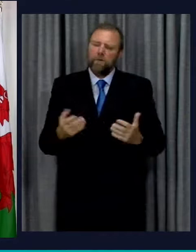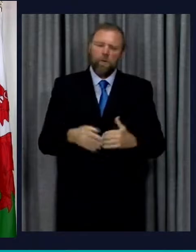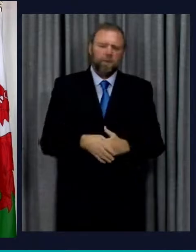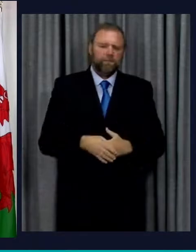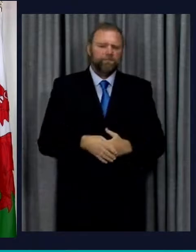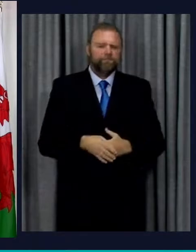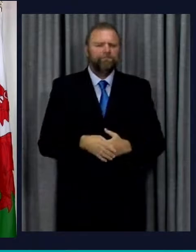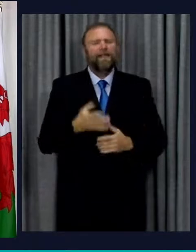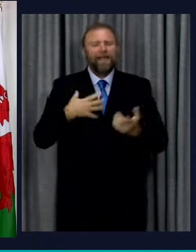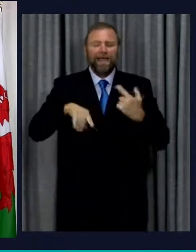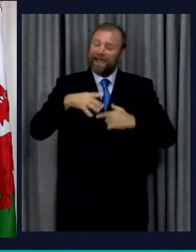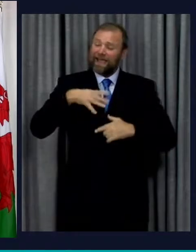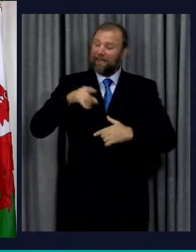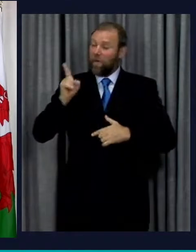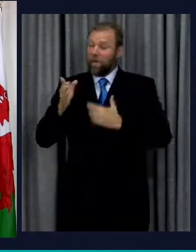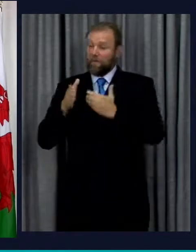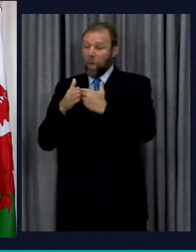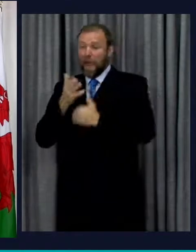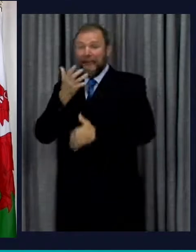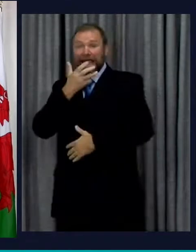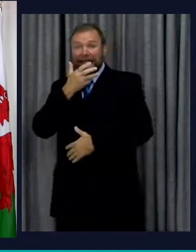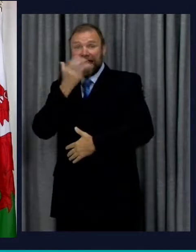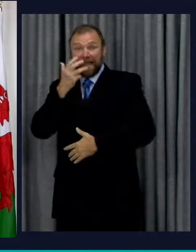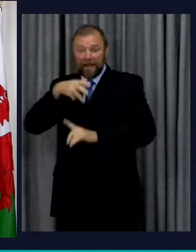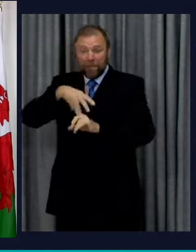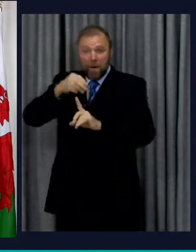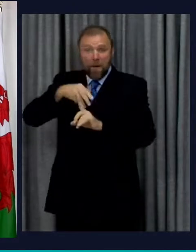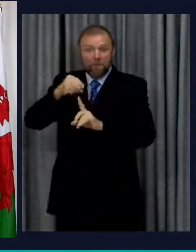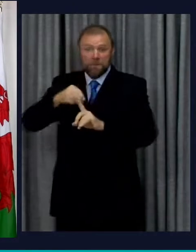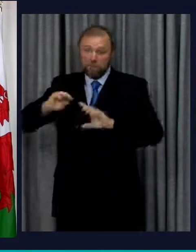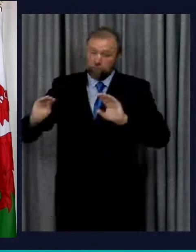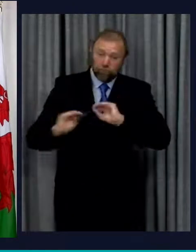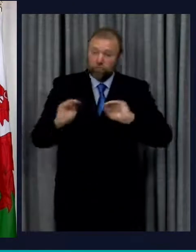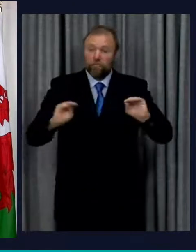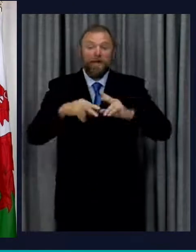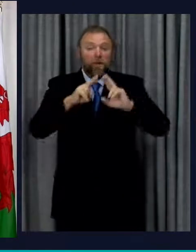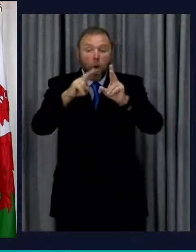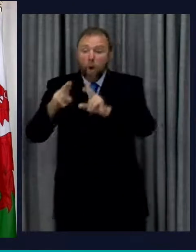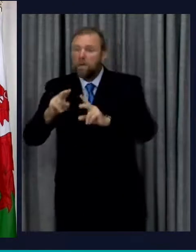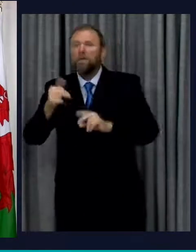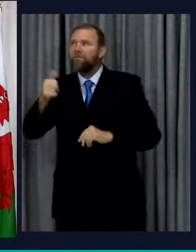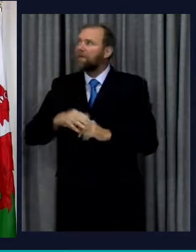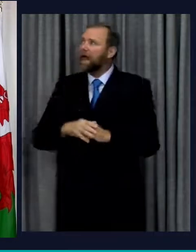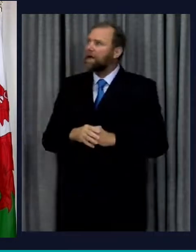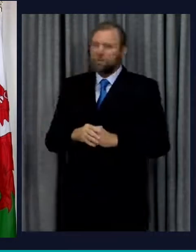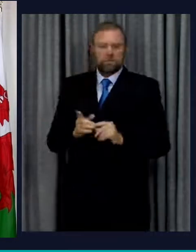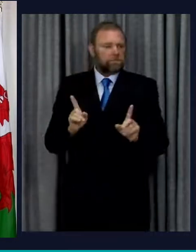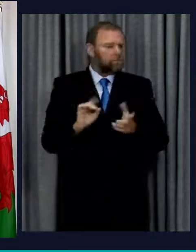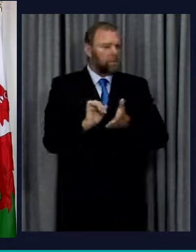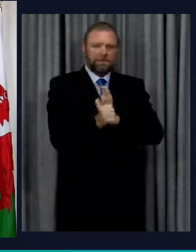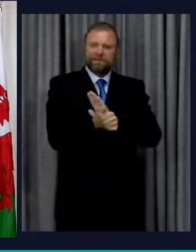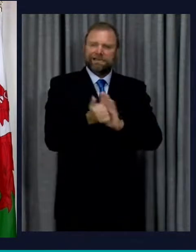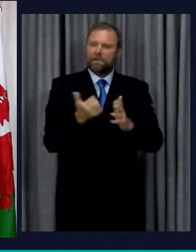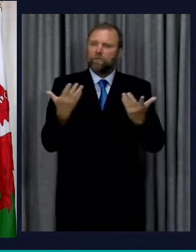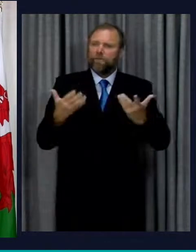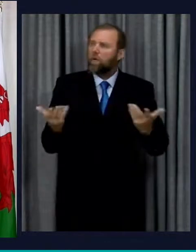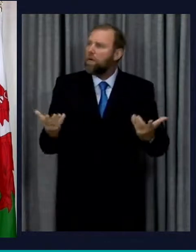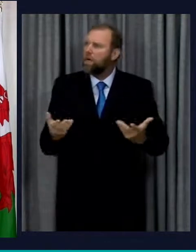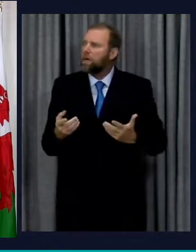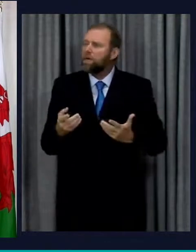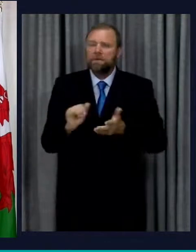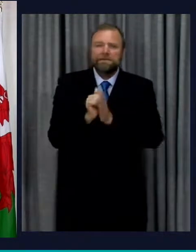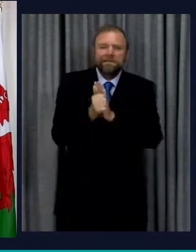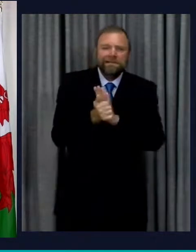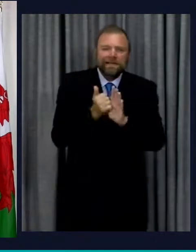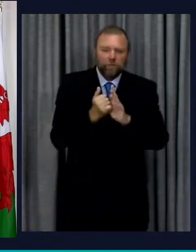going to see more heat pumps produced and installed in homes, we're going to ramp that up from the initial start, then we need to have the skills in place to make sure that happens. And